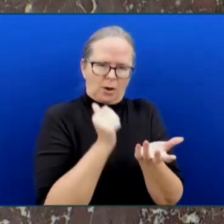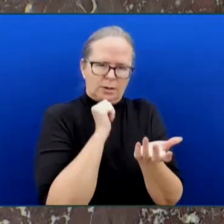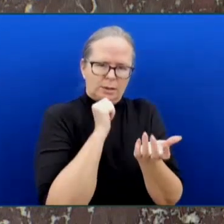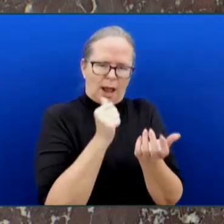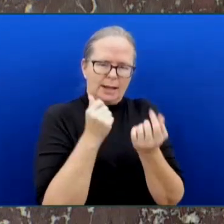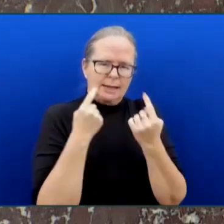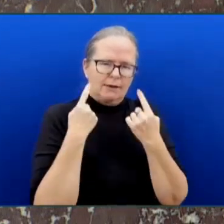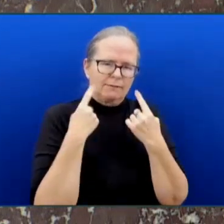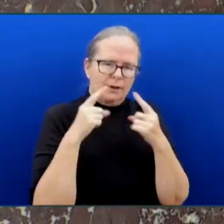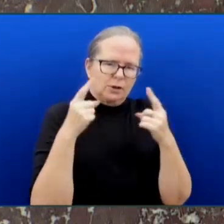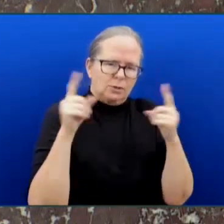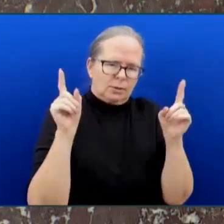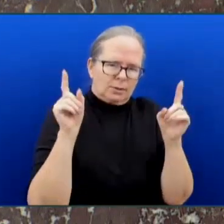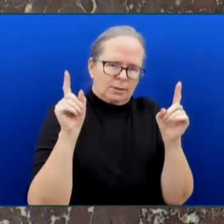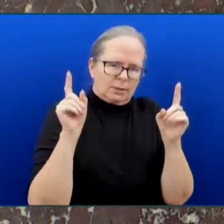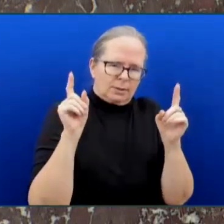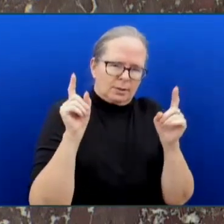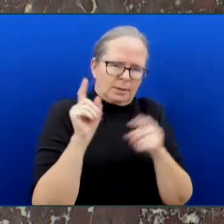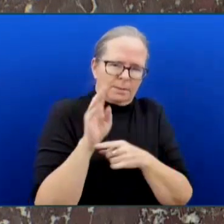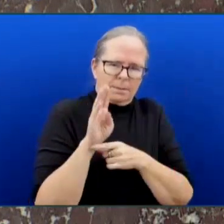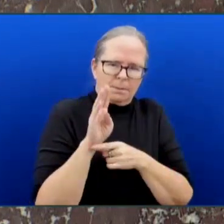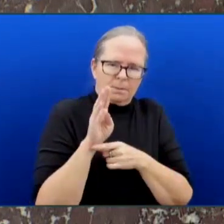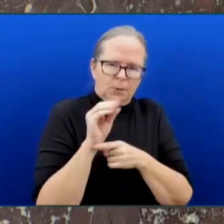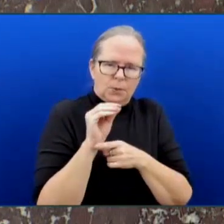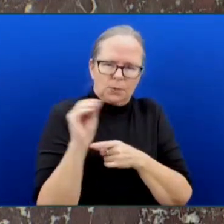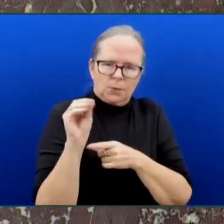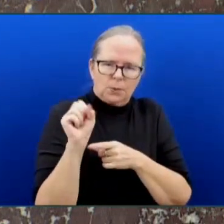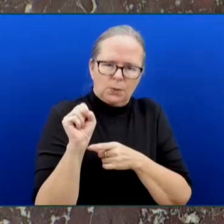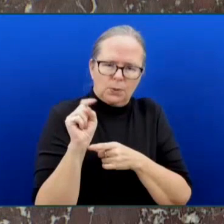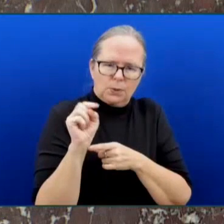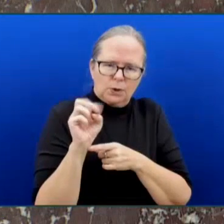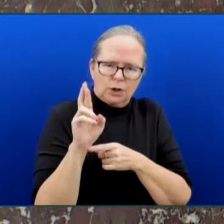Christy Clark. This government